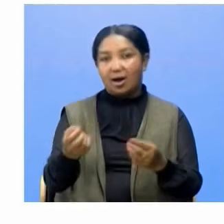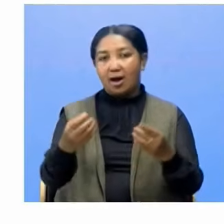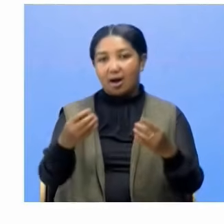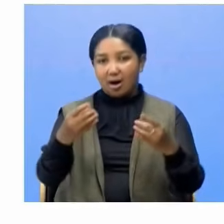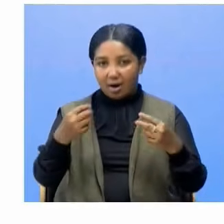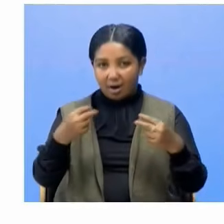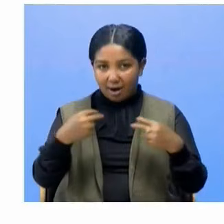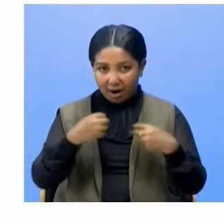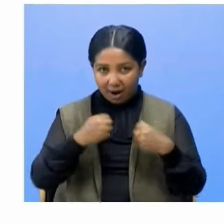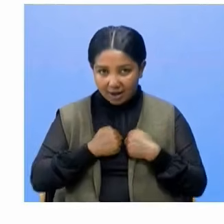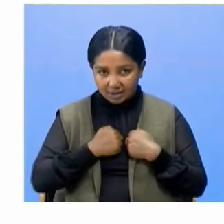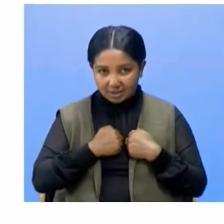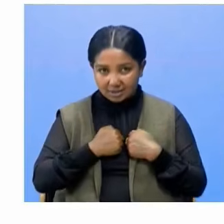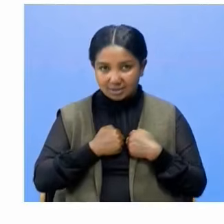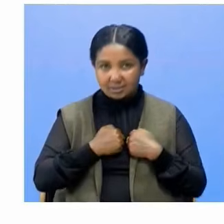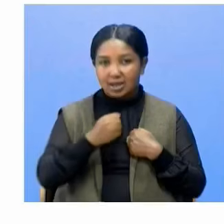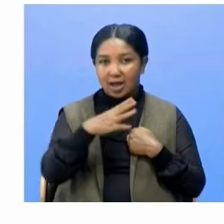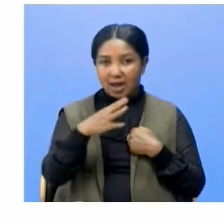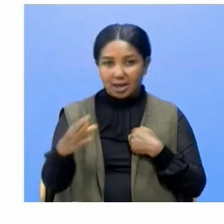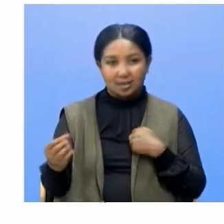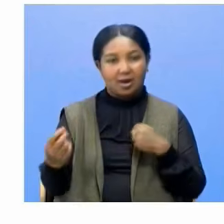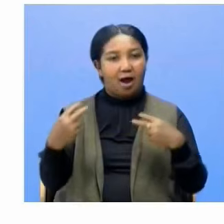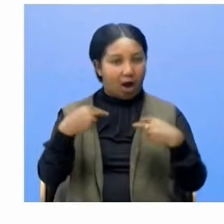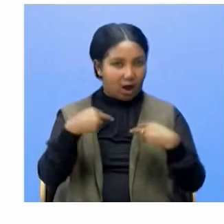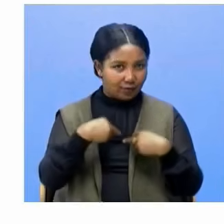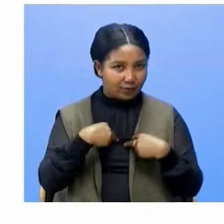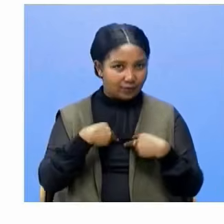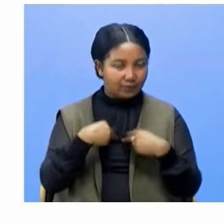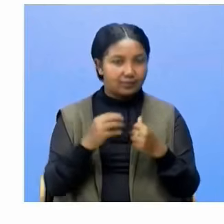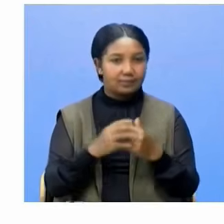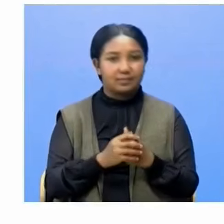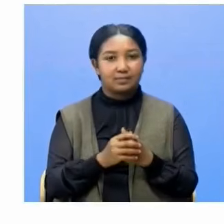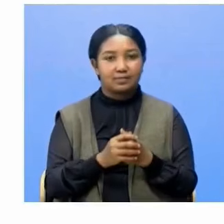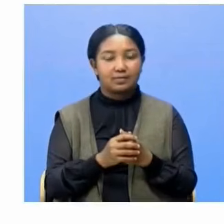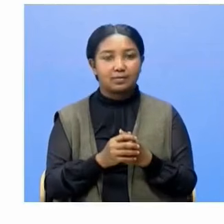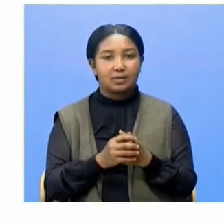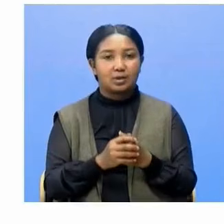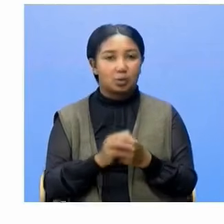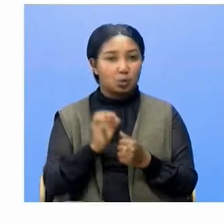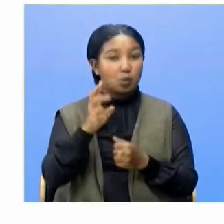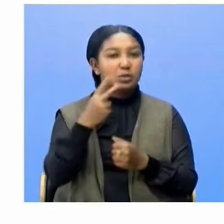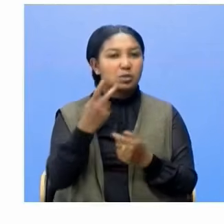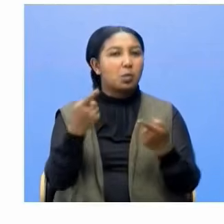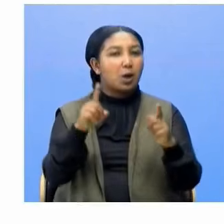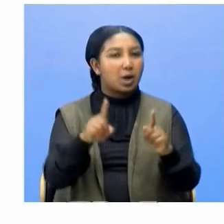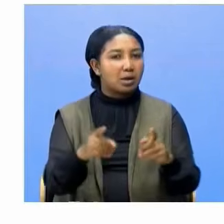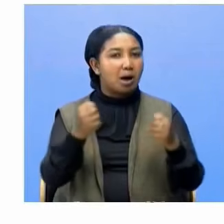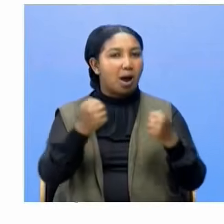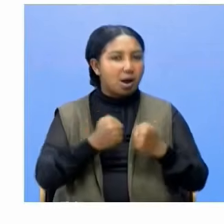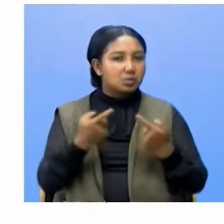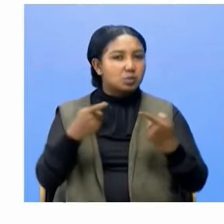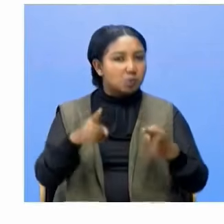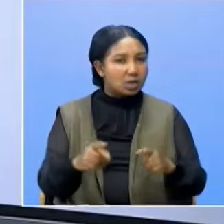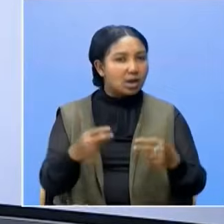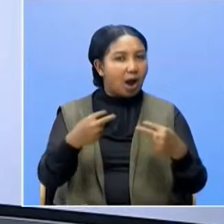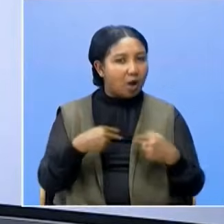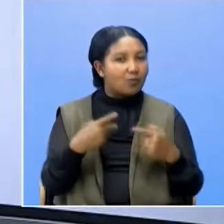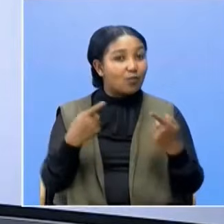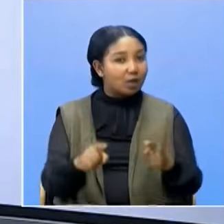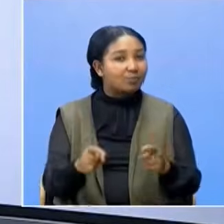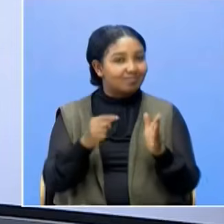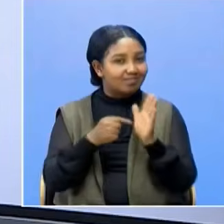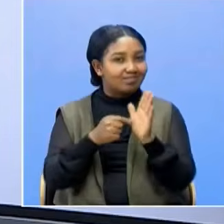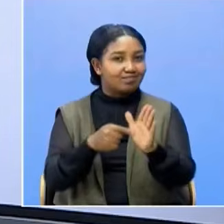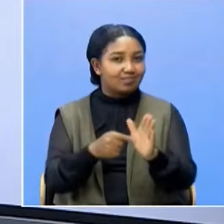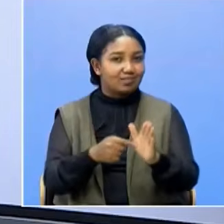has and have. We will see when we use has and when we use have, okay?